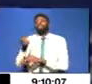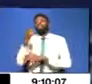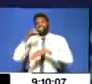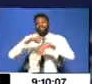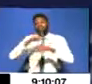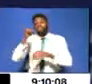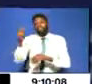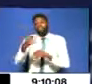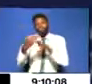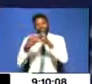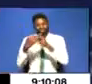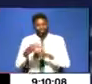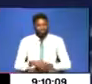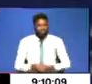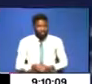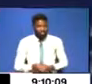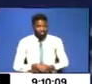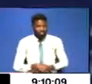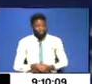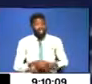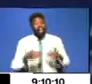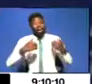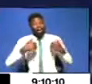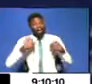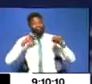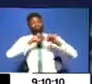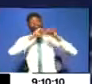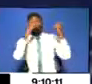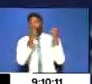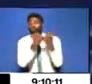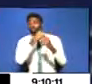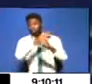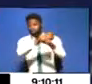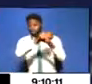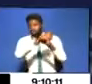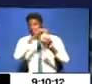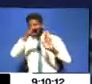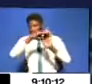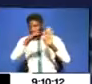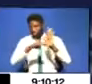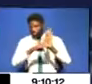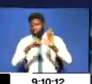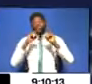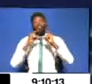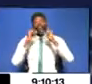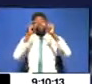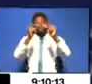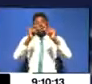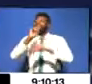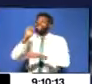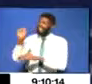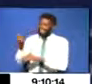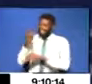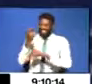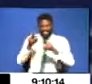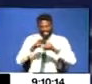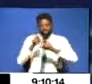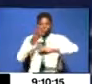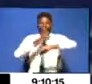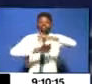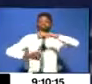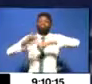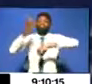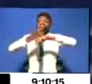social protection program. Sasa tumesema tutaleta hiyo hapa Kenya hii. Kila